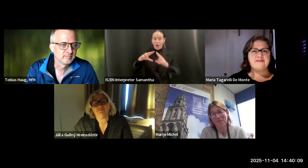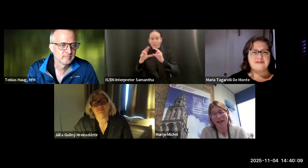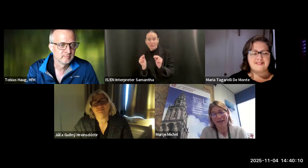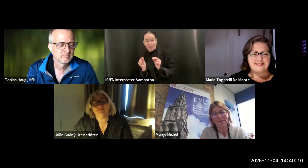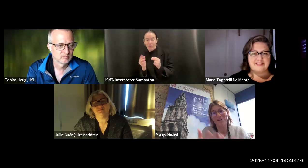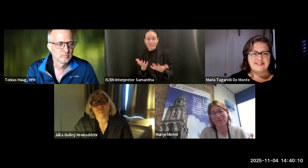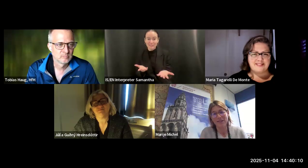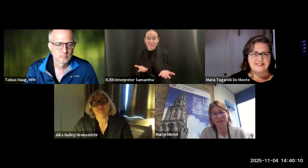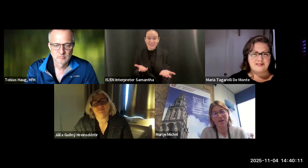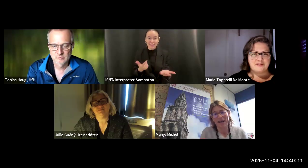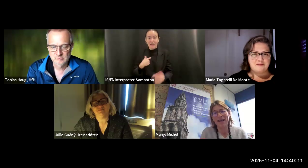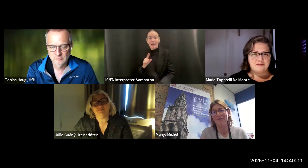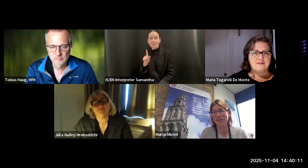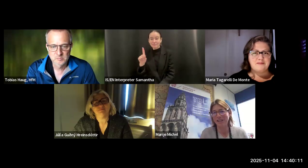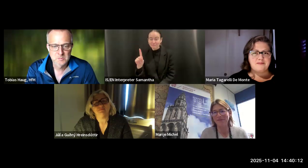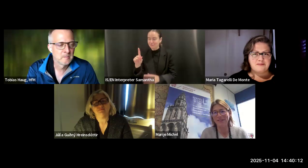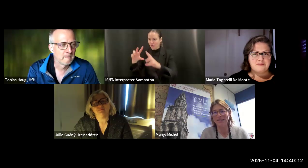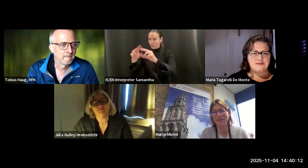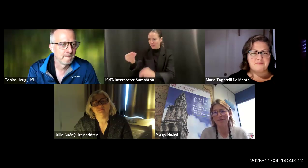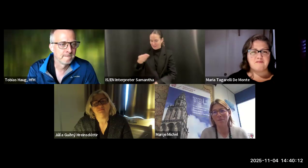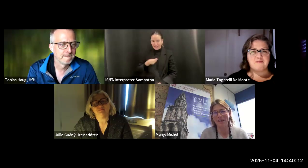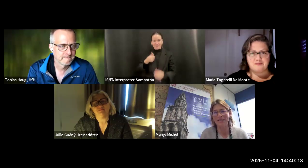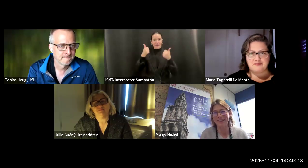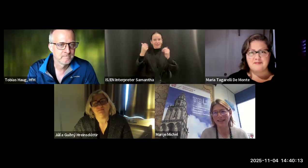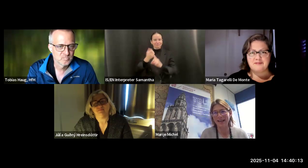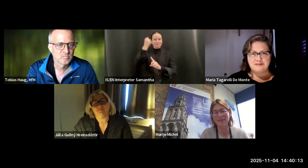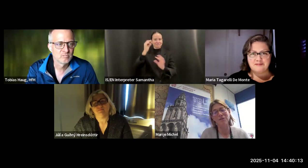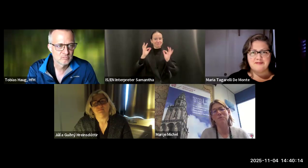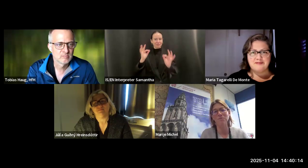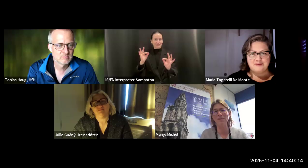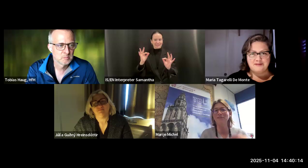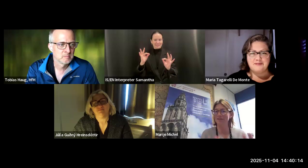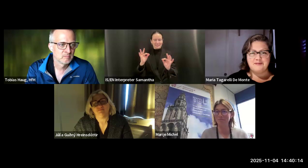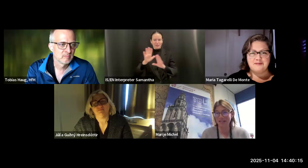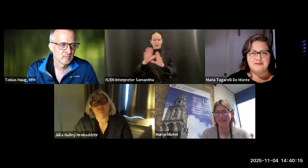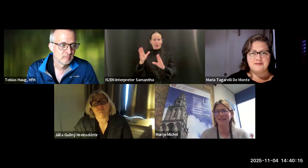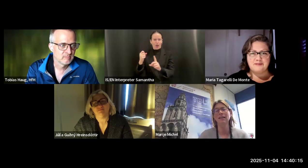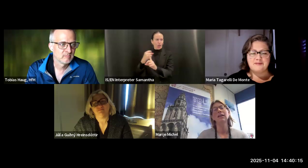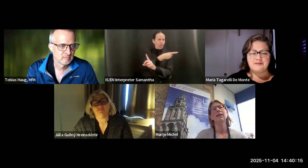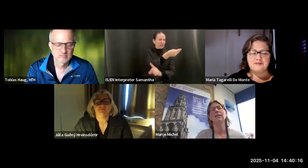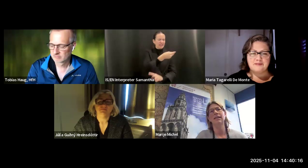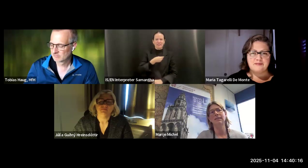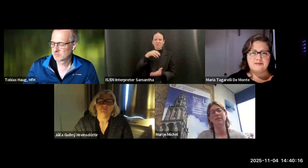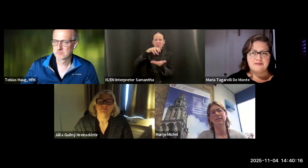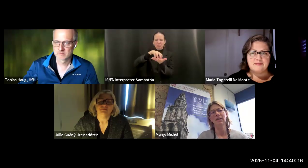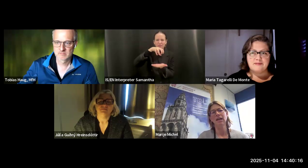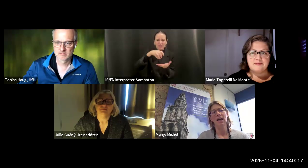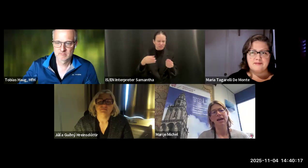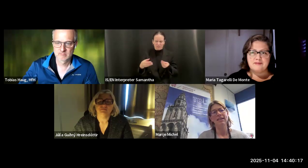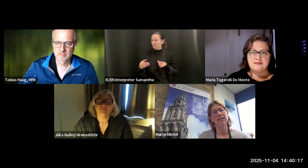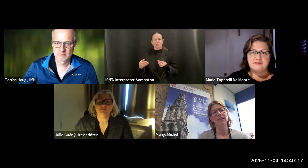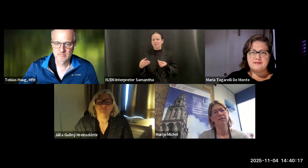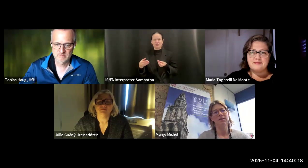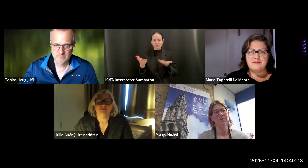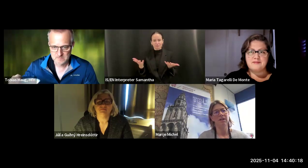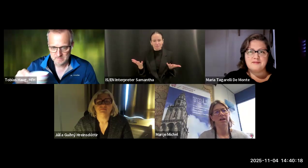if I come back with a croissant, I have achieved, so I've completed the task. So that would be the very basic assessment.